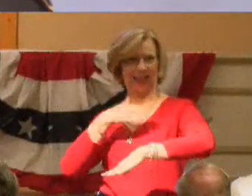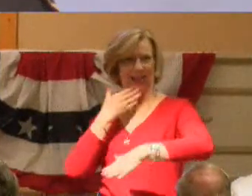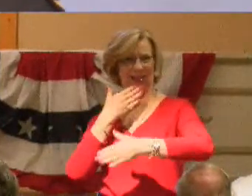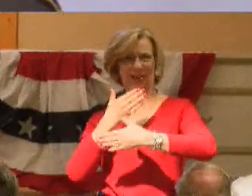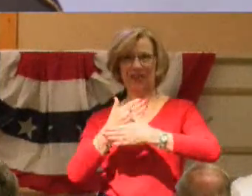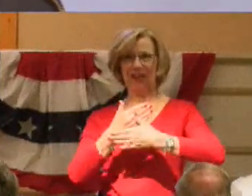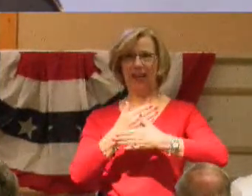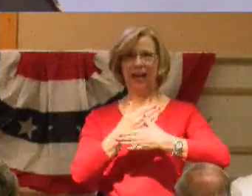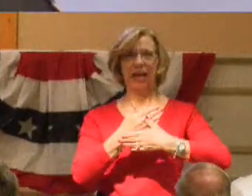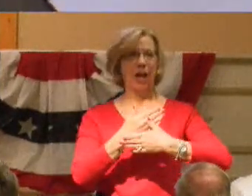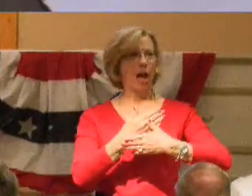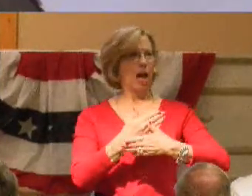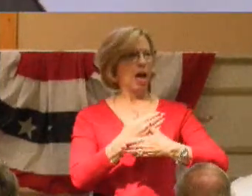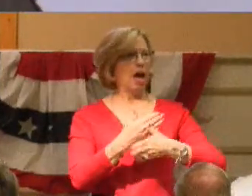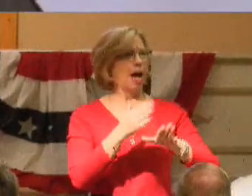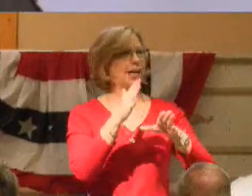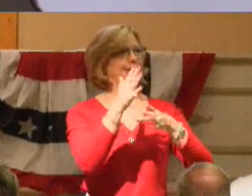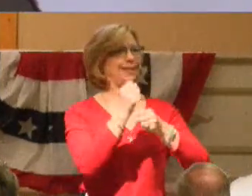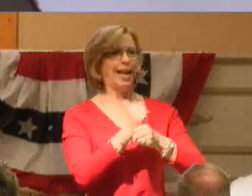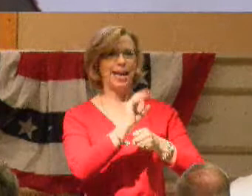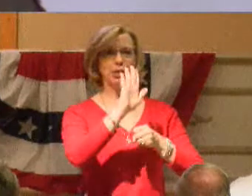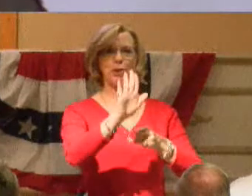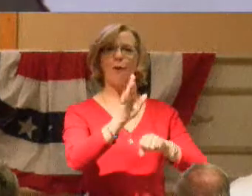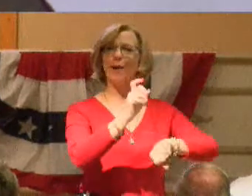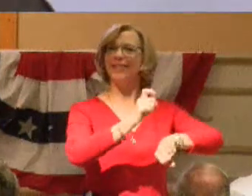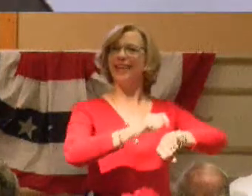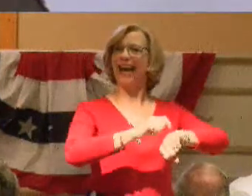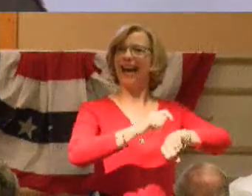Take your time.